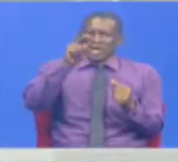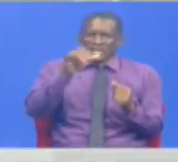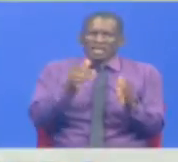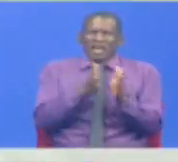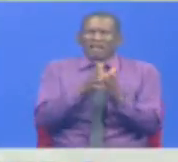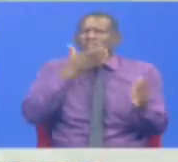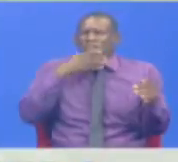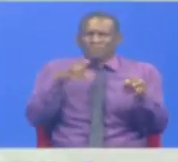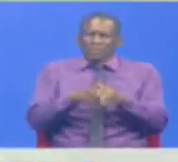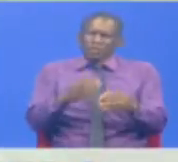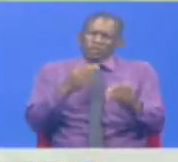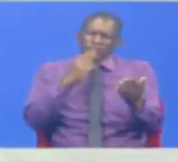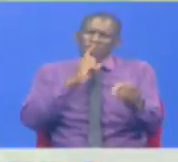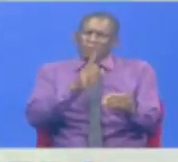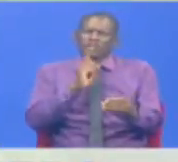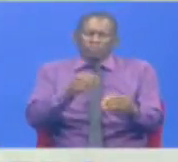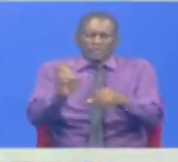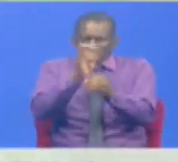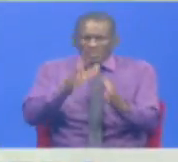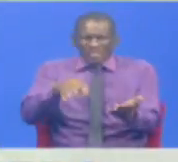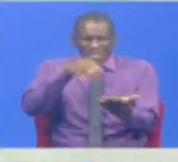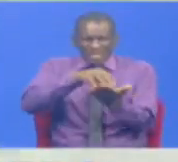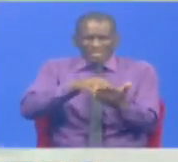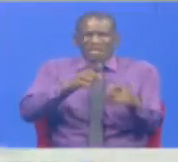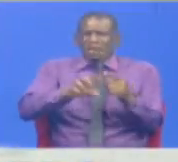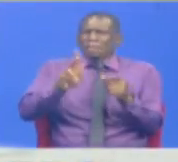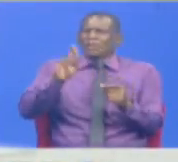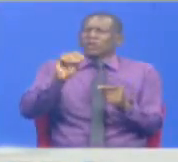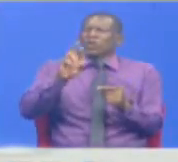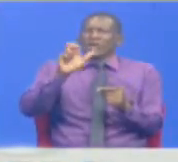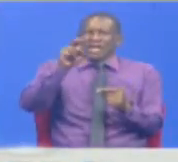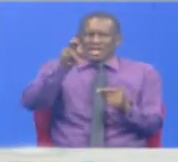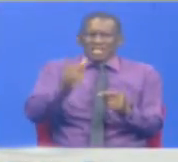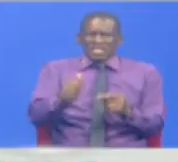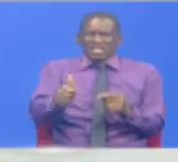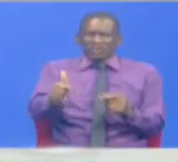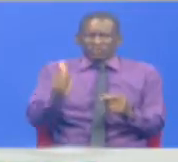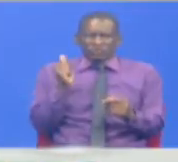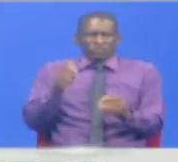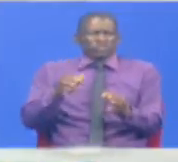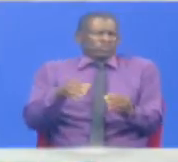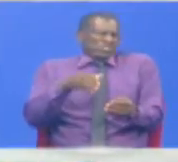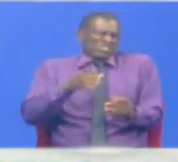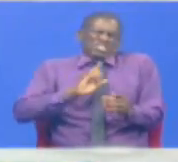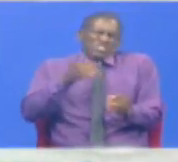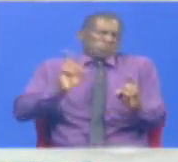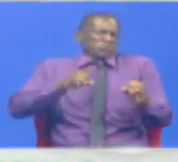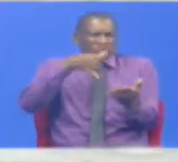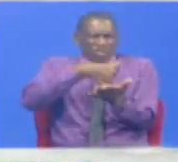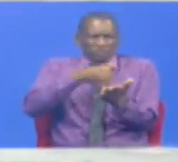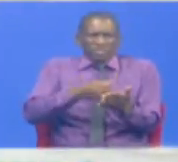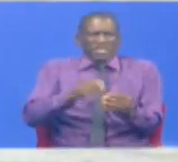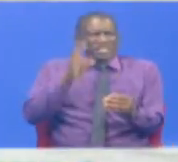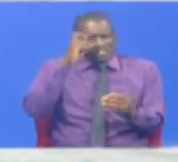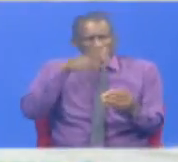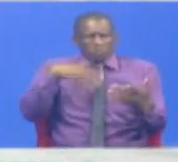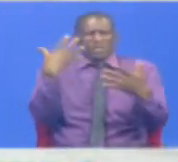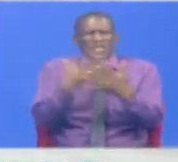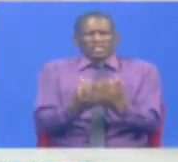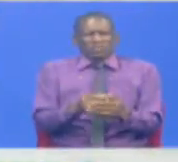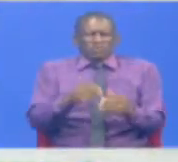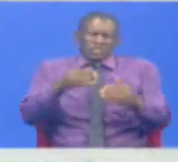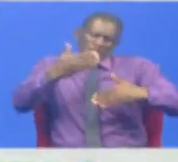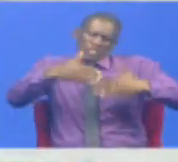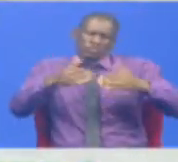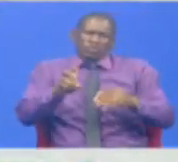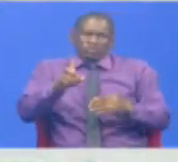by witnesses in the case, but Korani denied any involvement. A suspect who was arrested in connection with the shooting